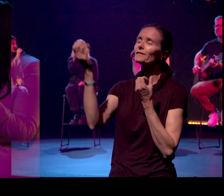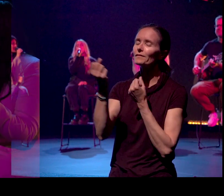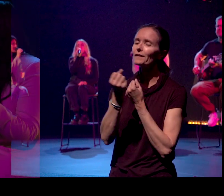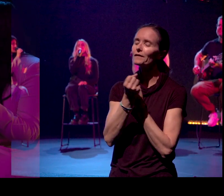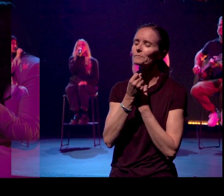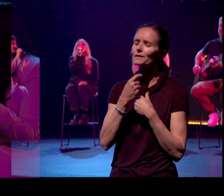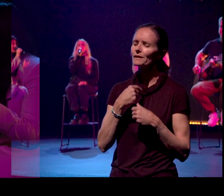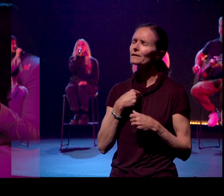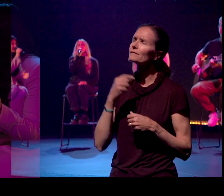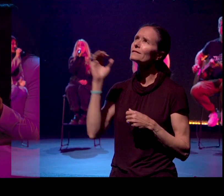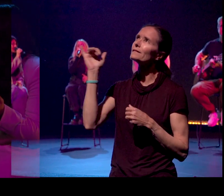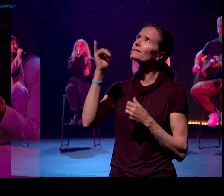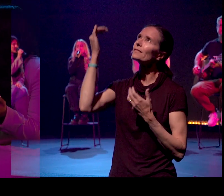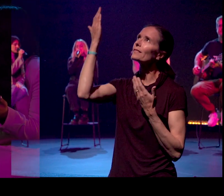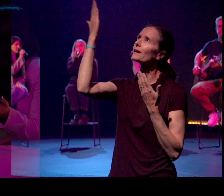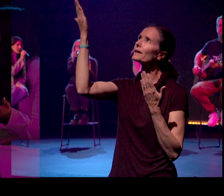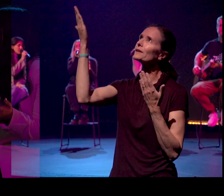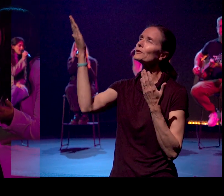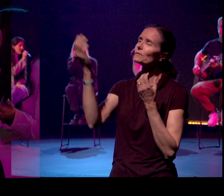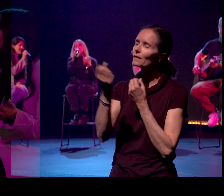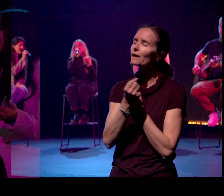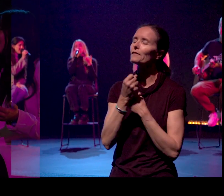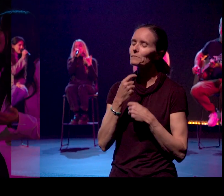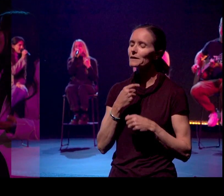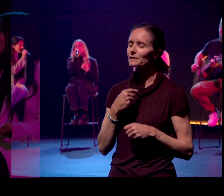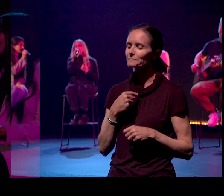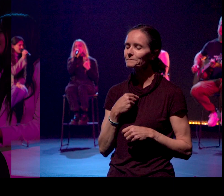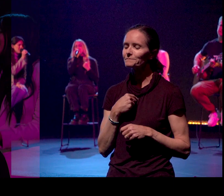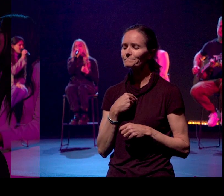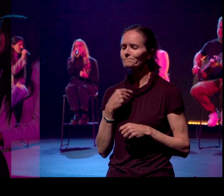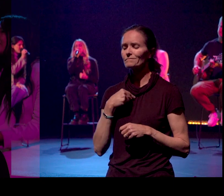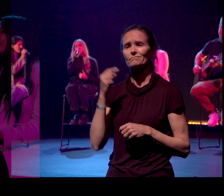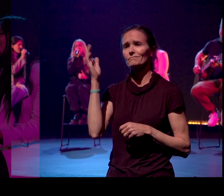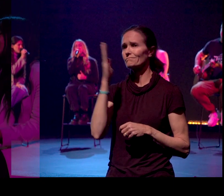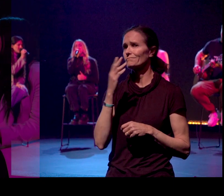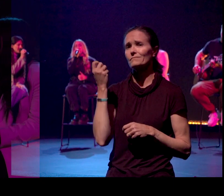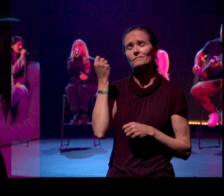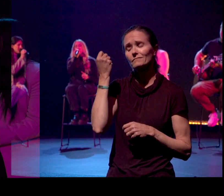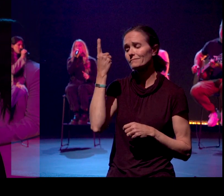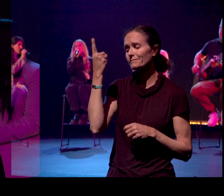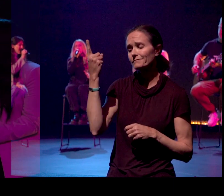Why you love me like you love me, I'll never know.